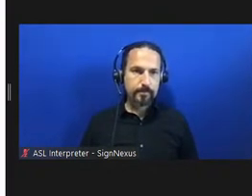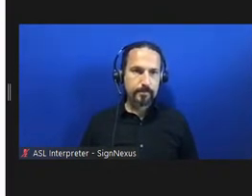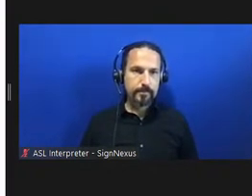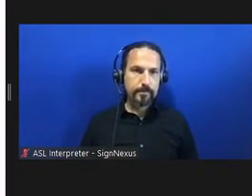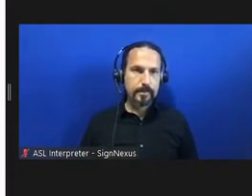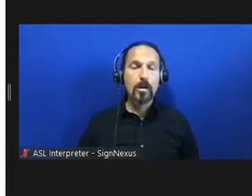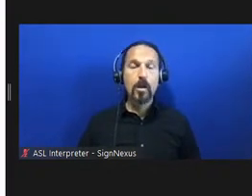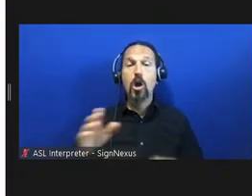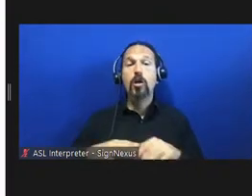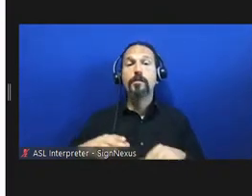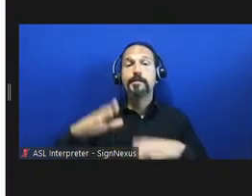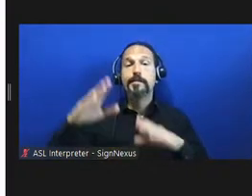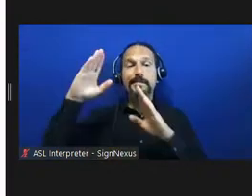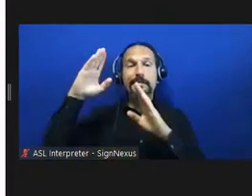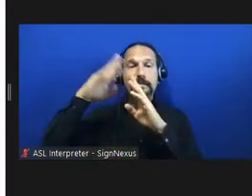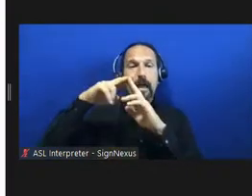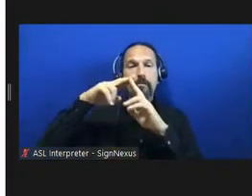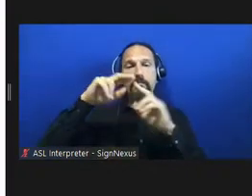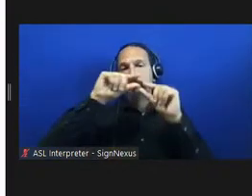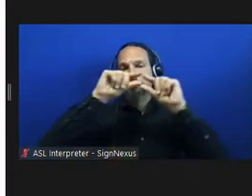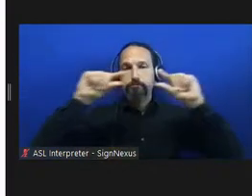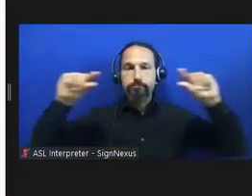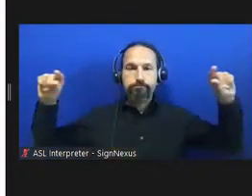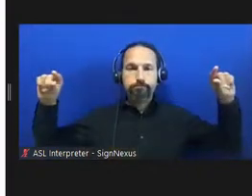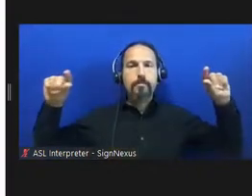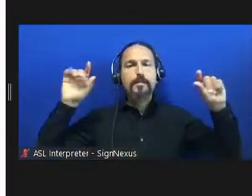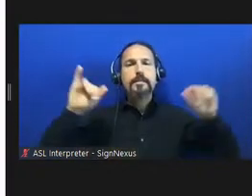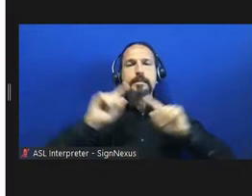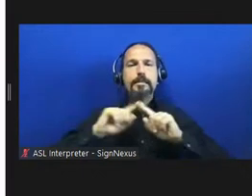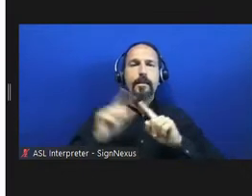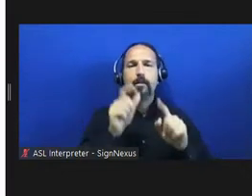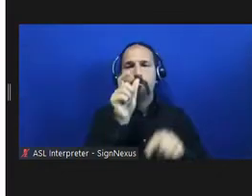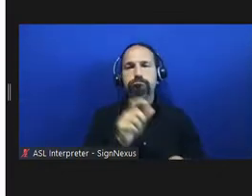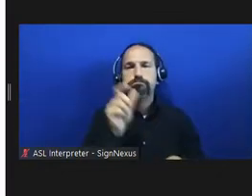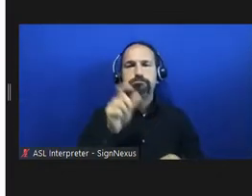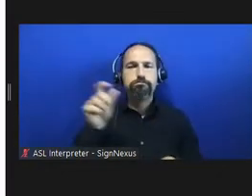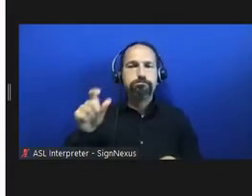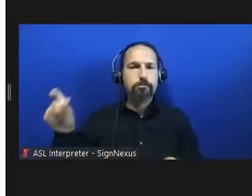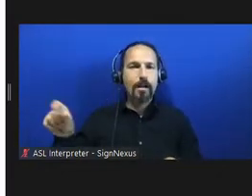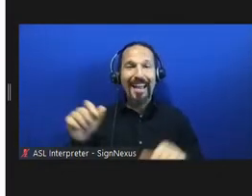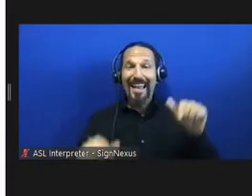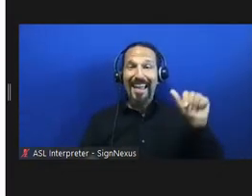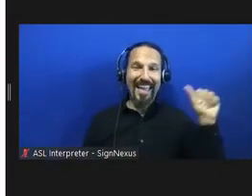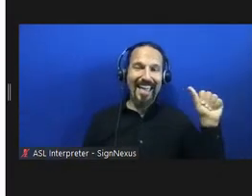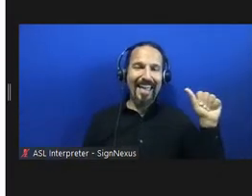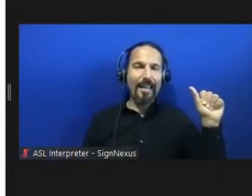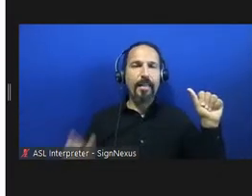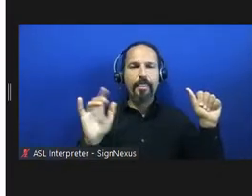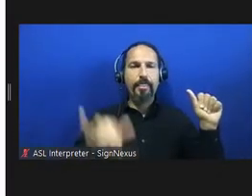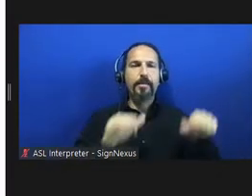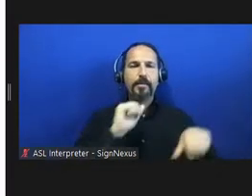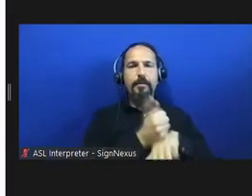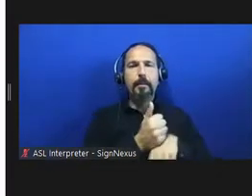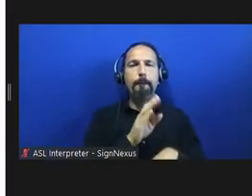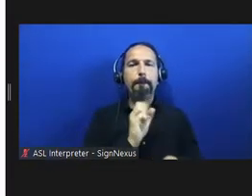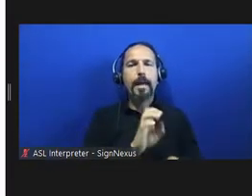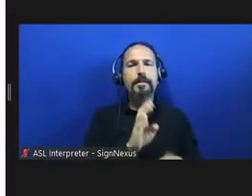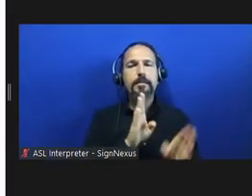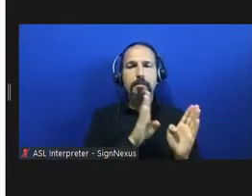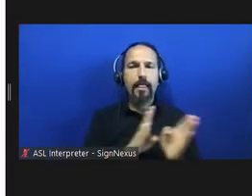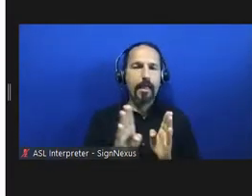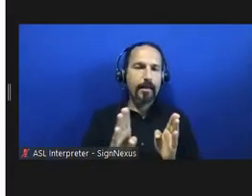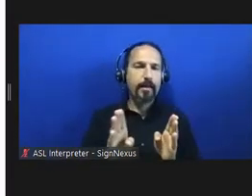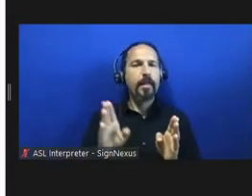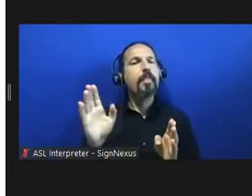along the top are the tolling scenarios tolling scenario a we refer to as the base plan this is the plan